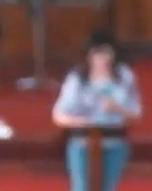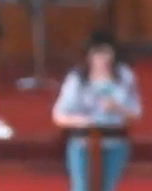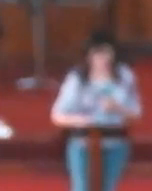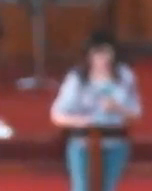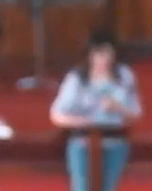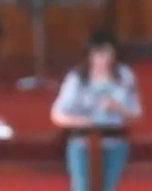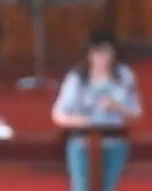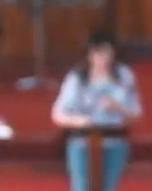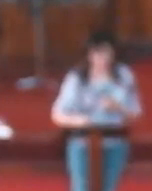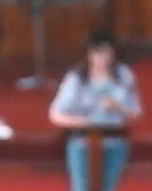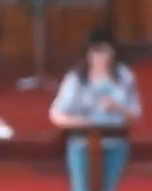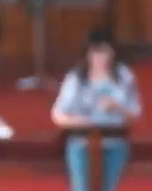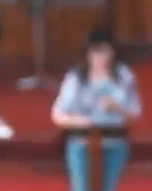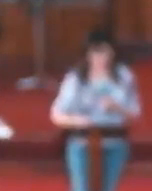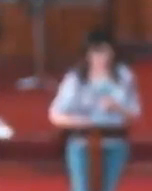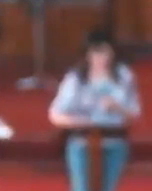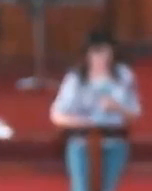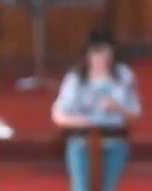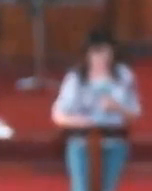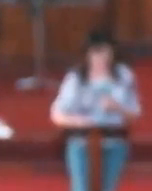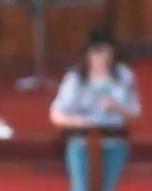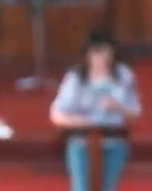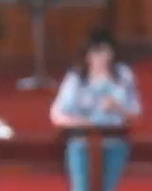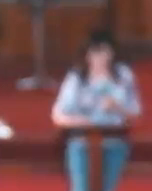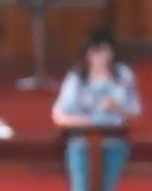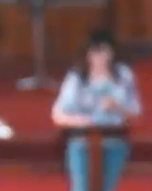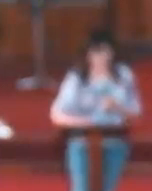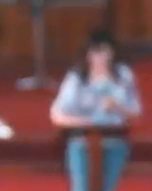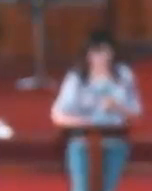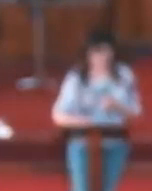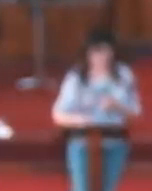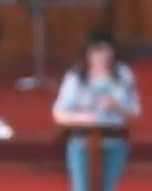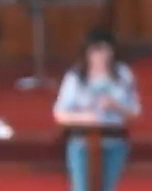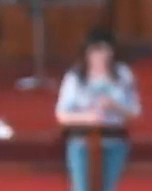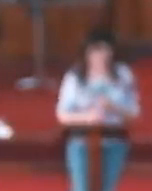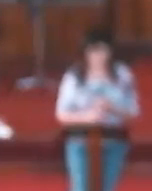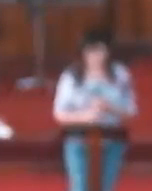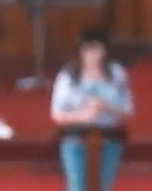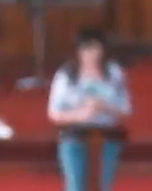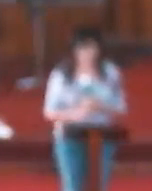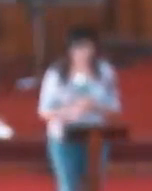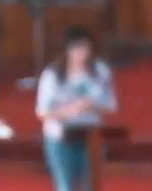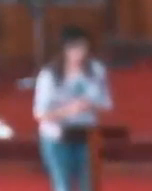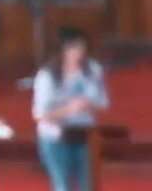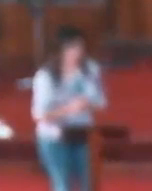Jesús. Jesus said this. Jesús dijo que la fe puede mover montañas.